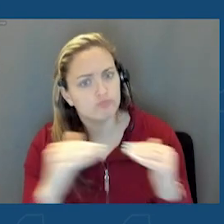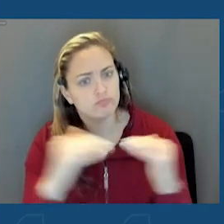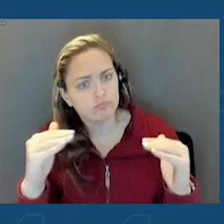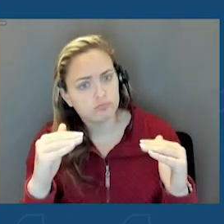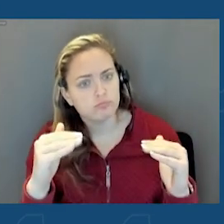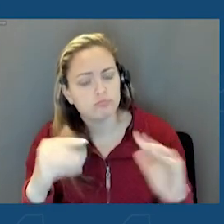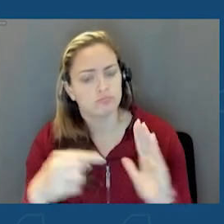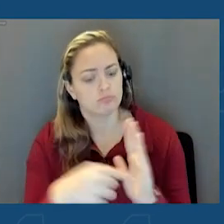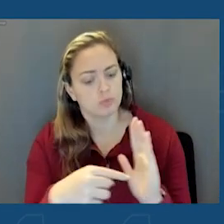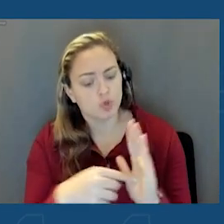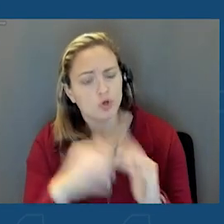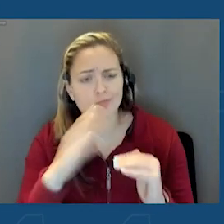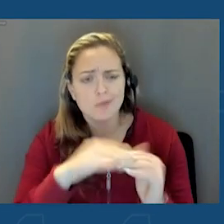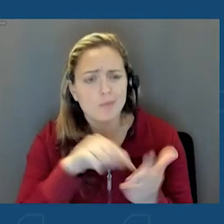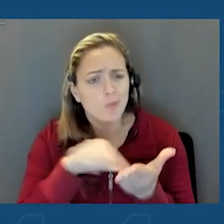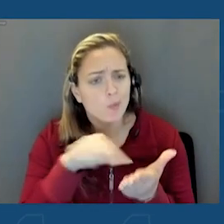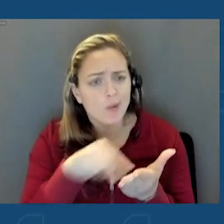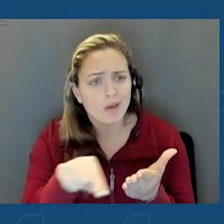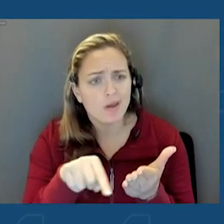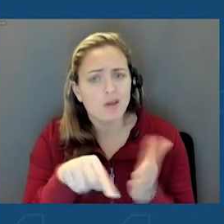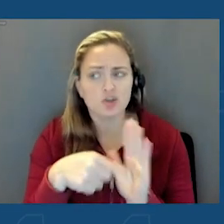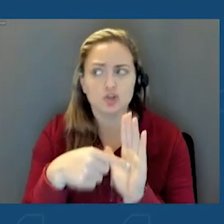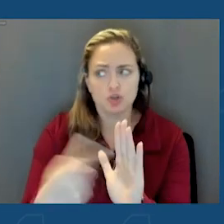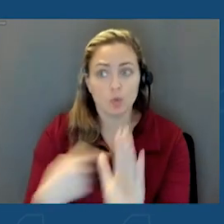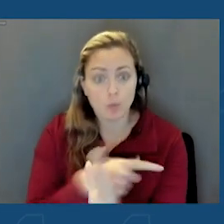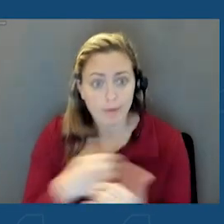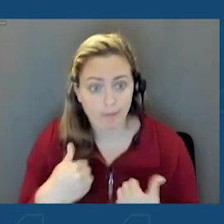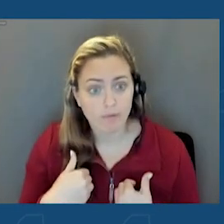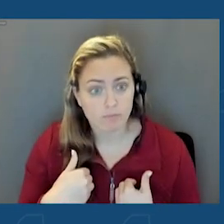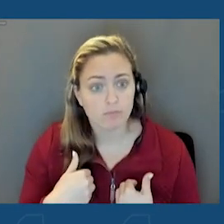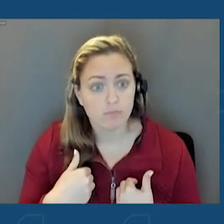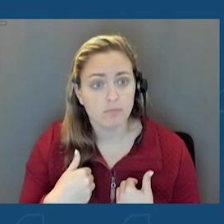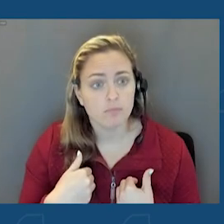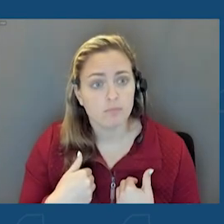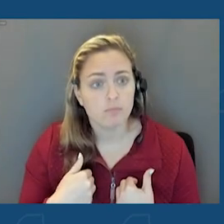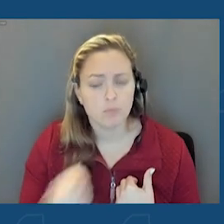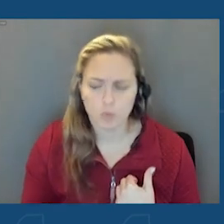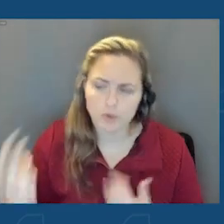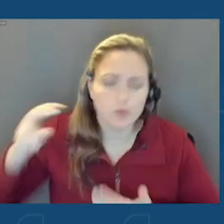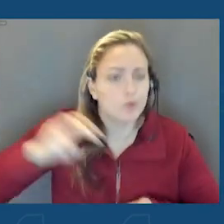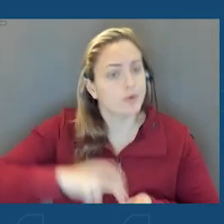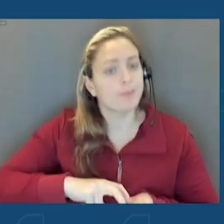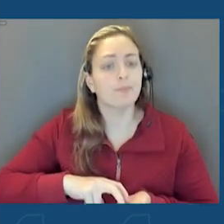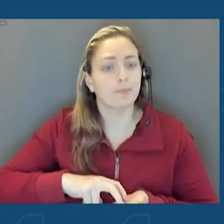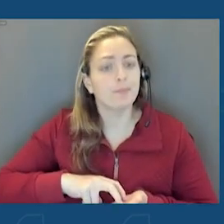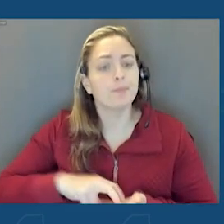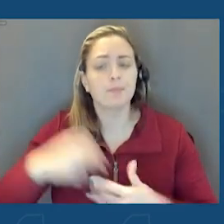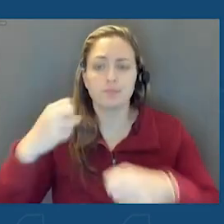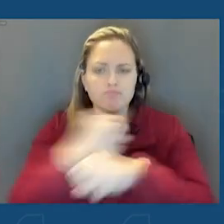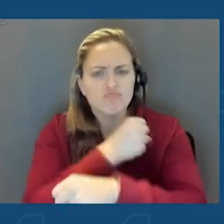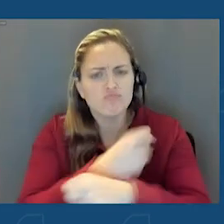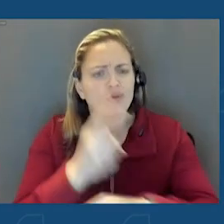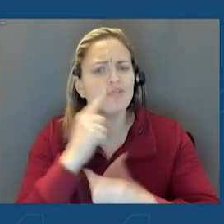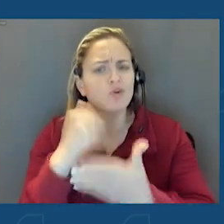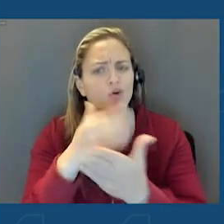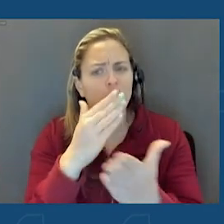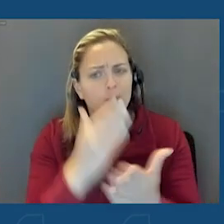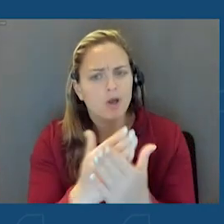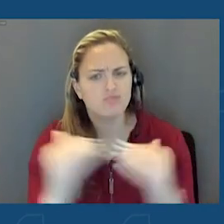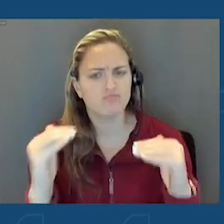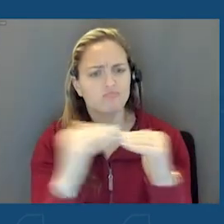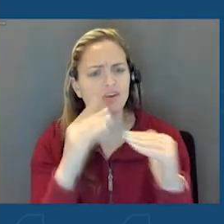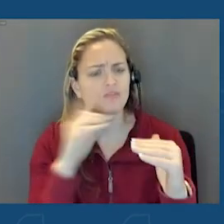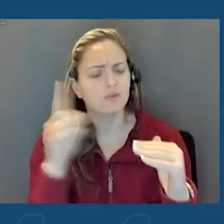deserve a minimum wage that reflect what we have. And we stood up to fight for a budget that was fair for